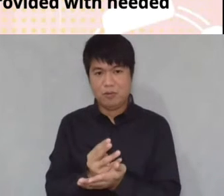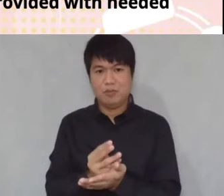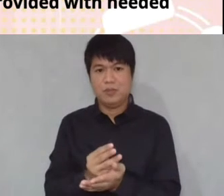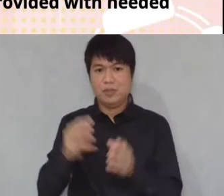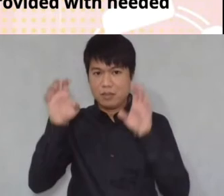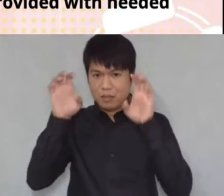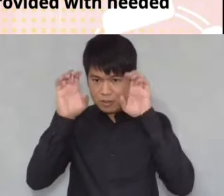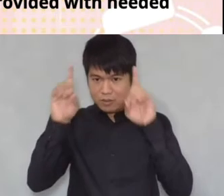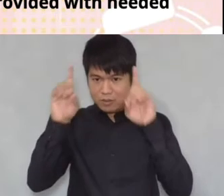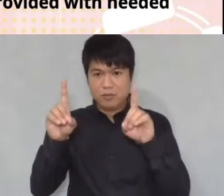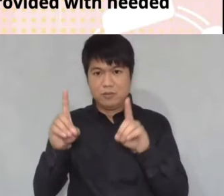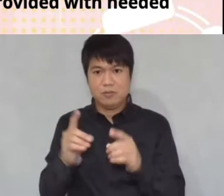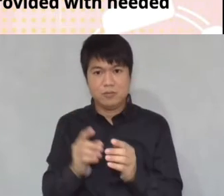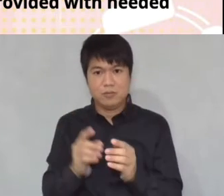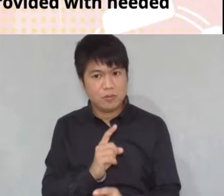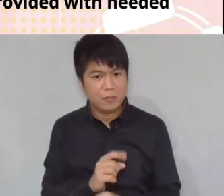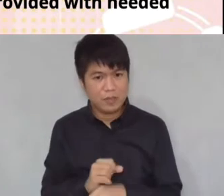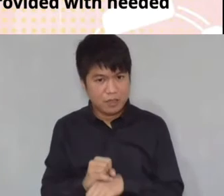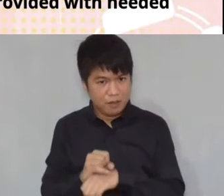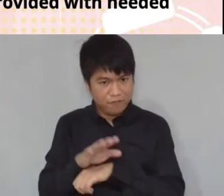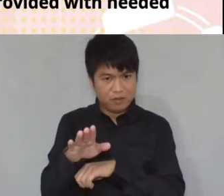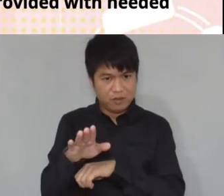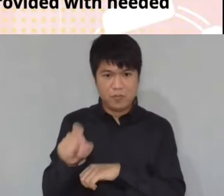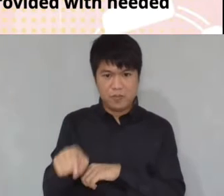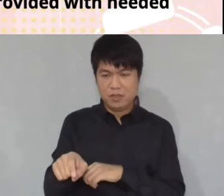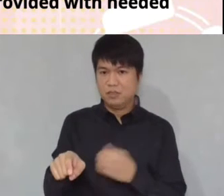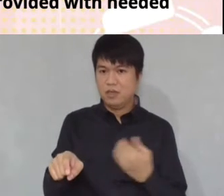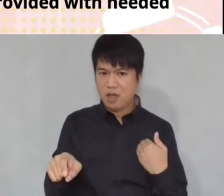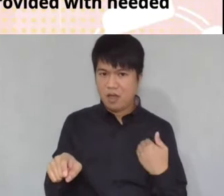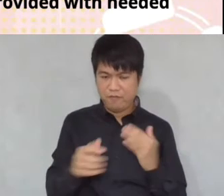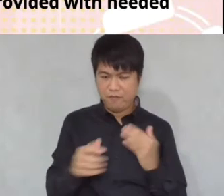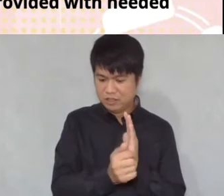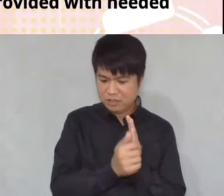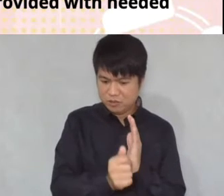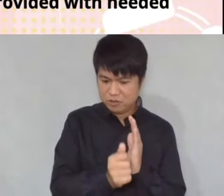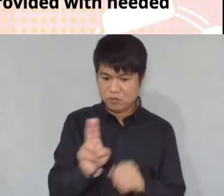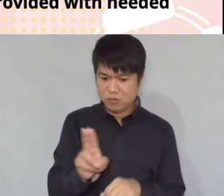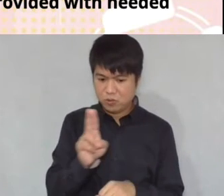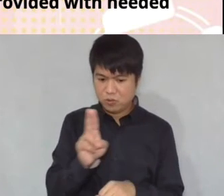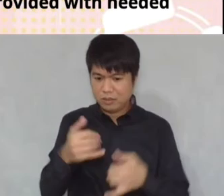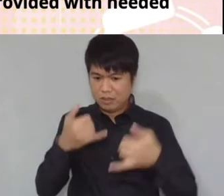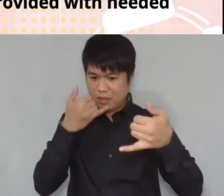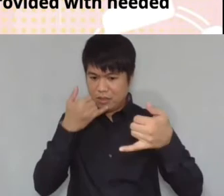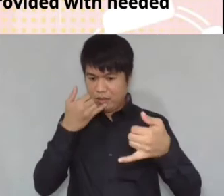health professionals to be effective in telehealth, they need to be provided with those needed competencies, and therefore